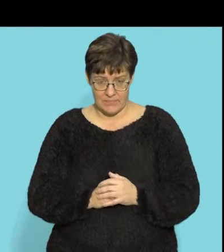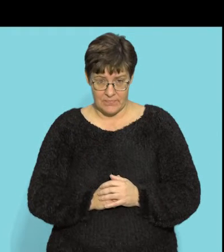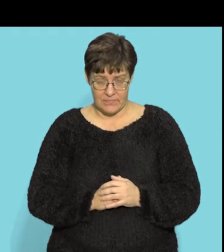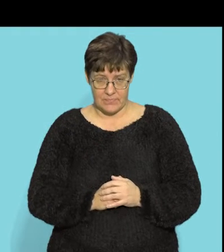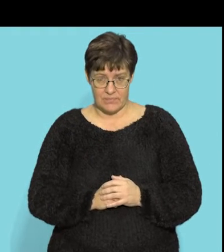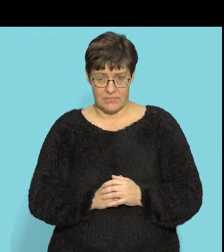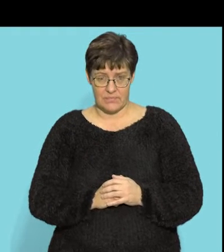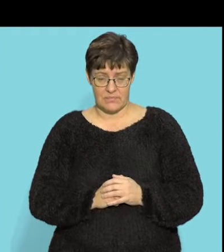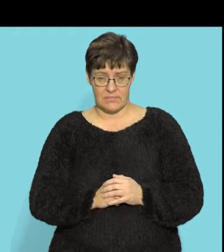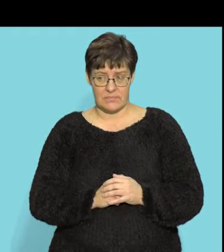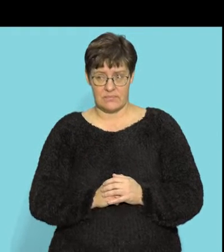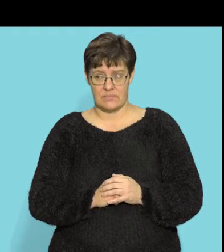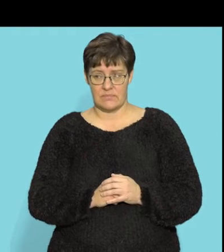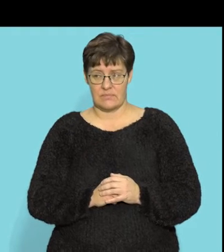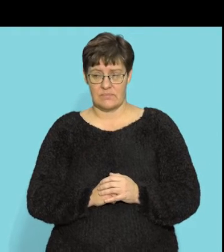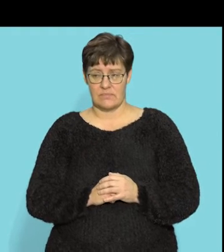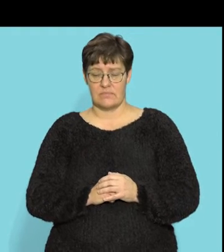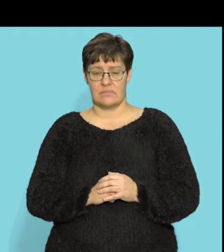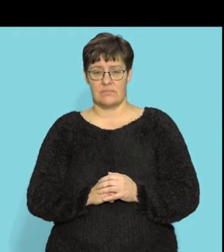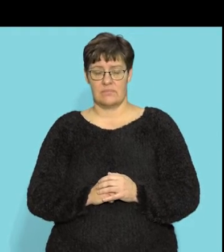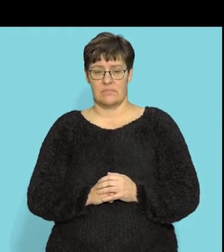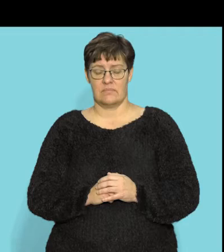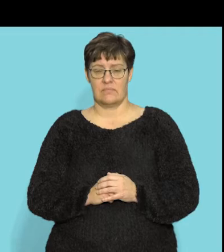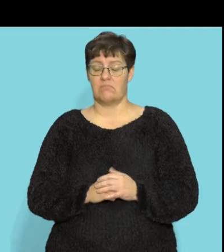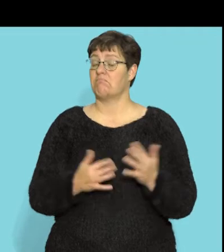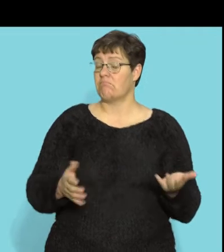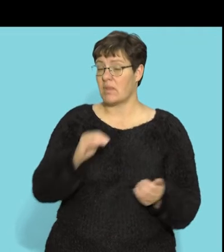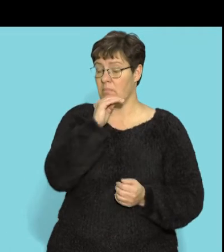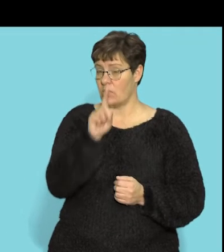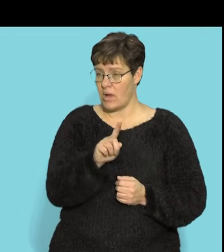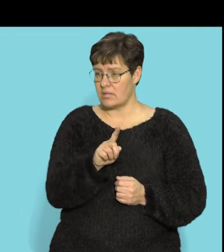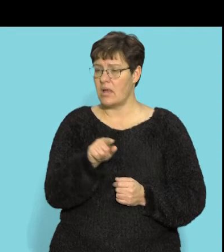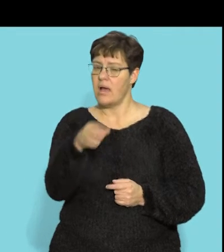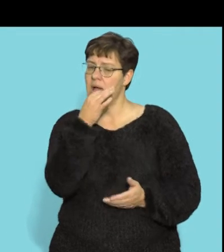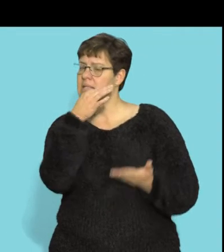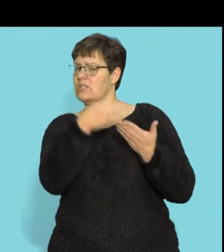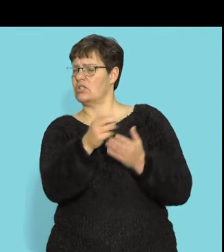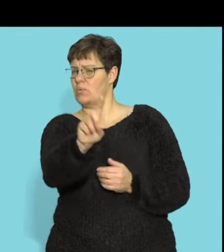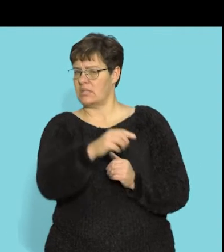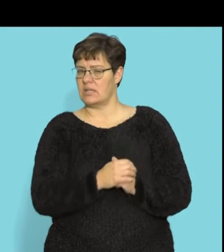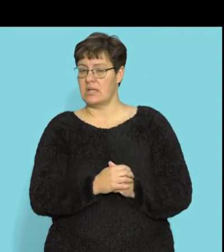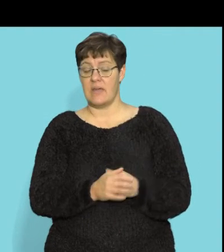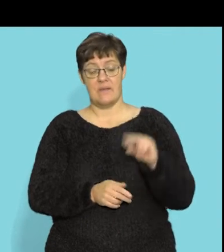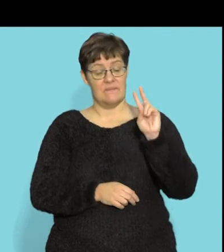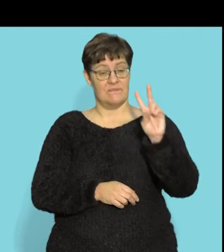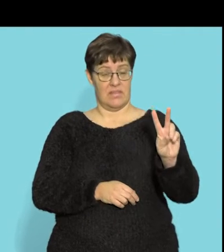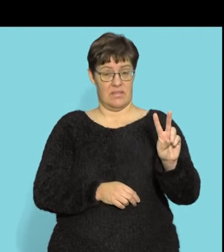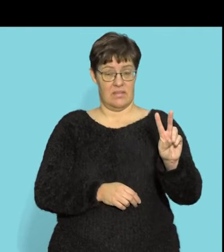parallel, which is actually bulb 2 and 3. In other words, this statement suggests that